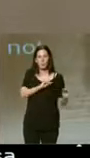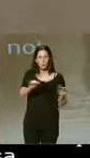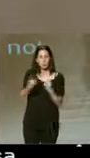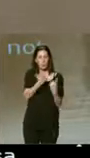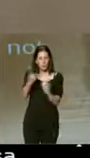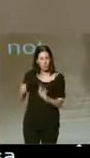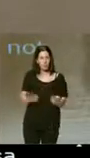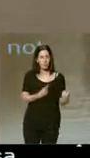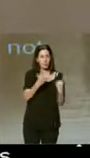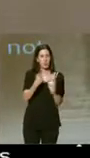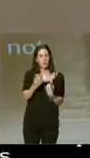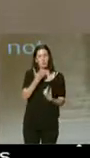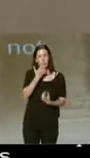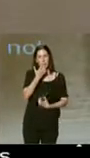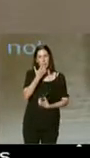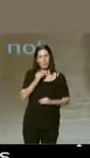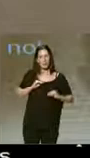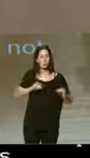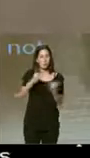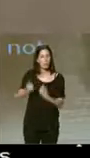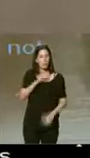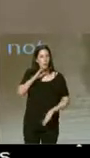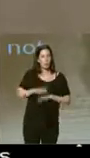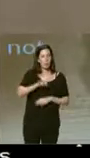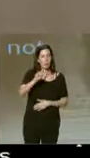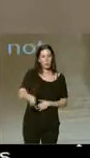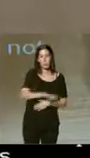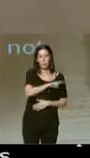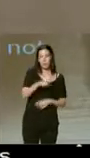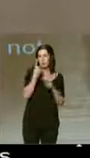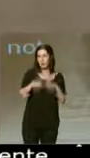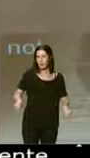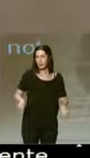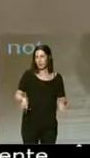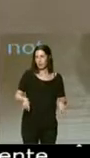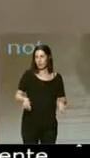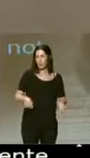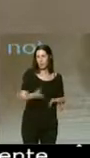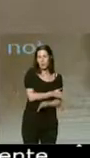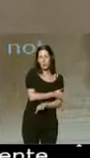requirements posed by users are complied with.